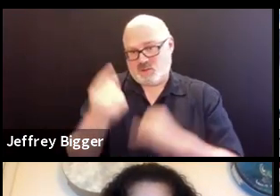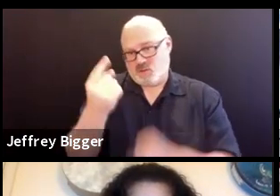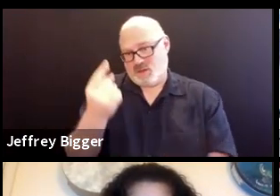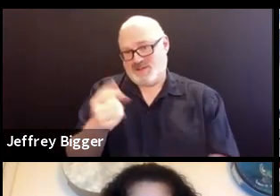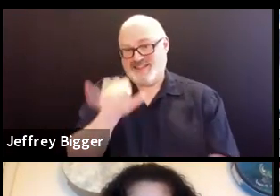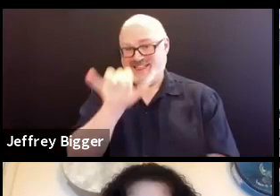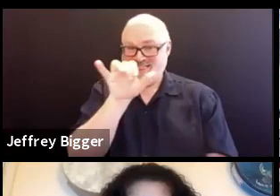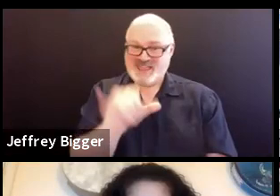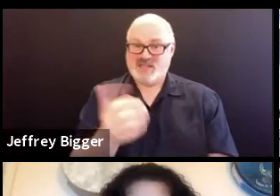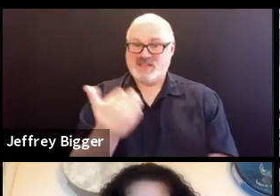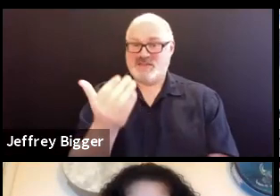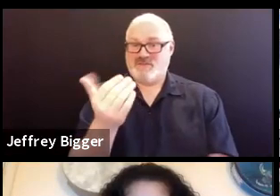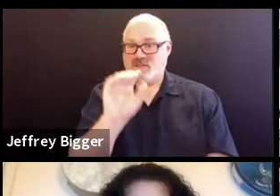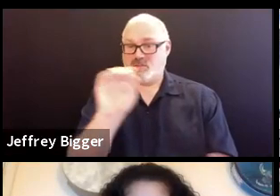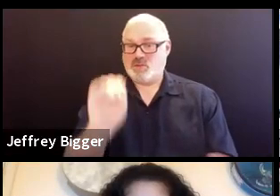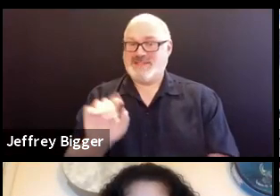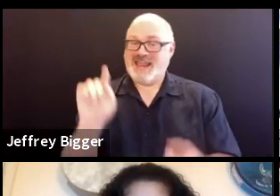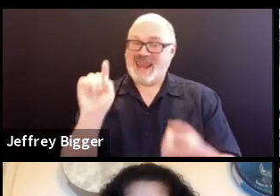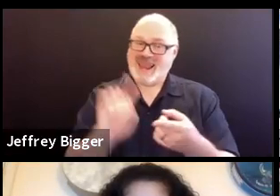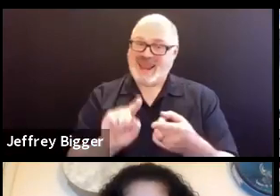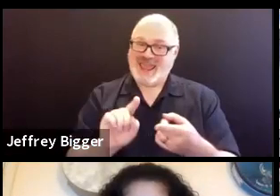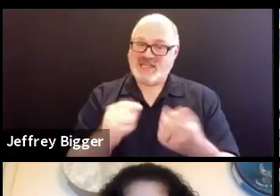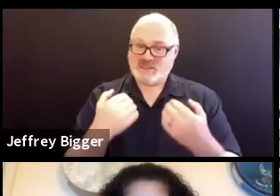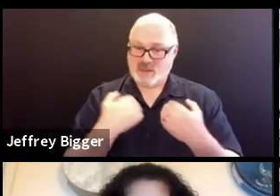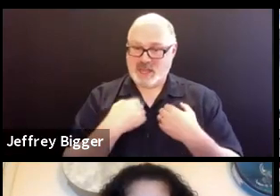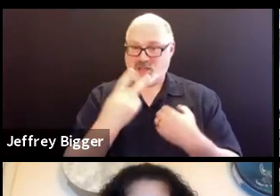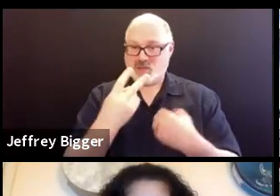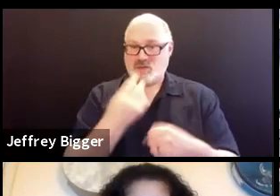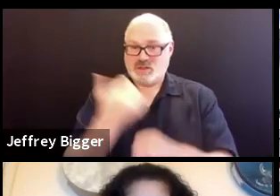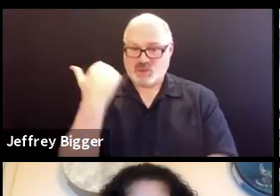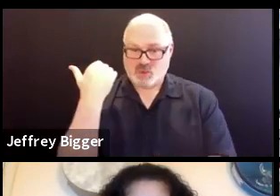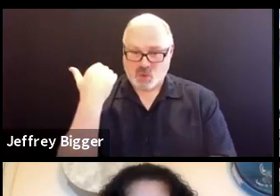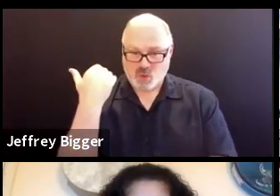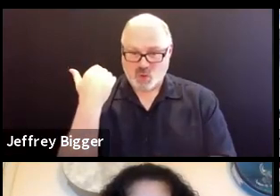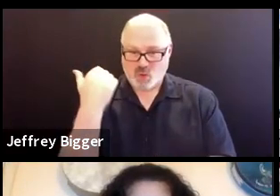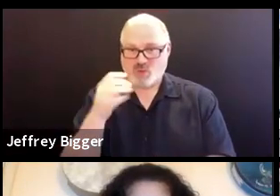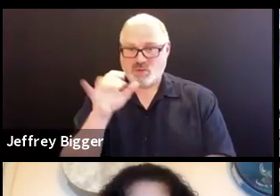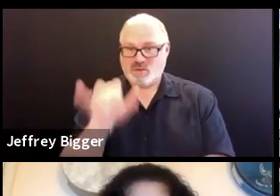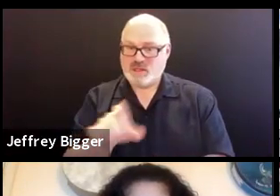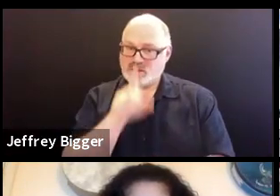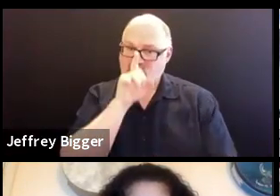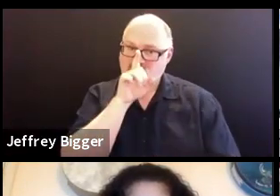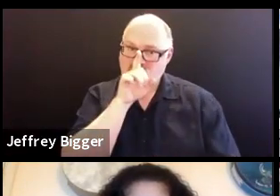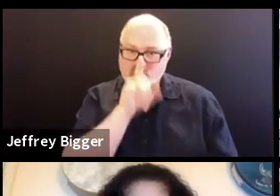This is 15% less than we had 2 years ago. So this has been a really